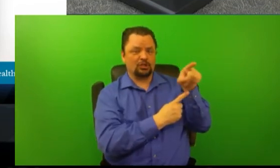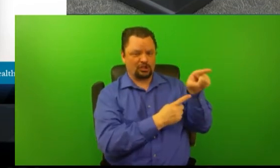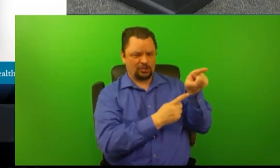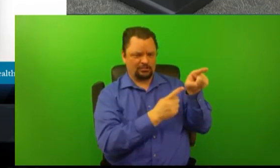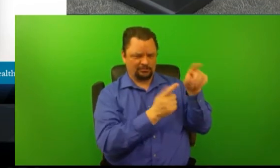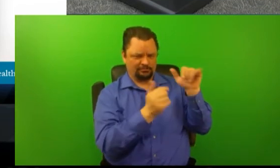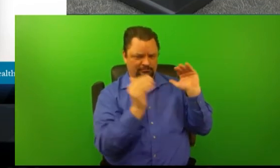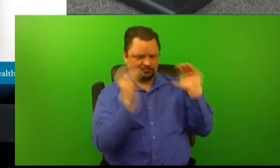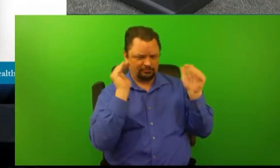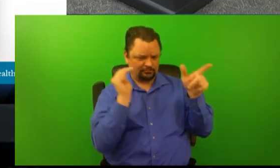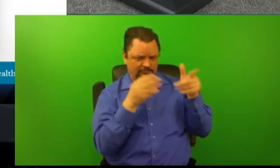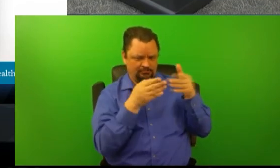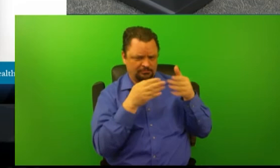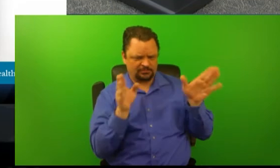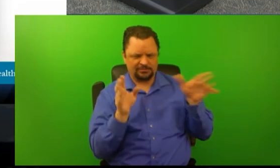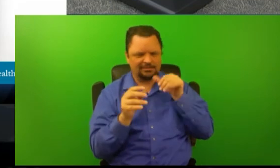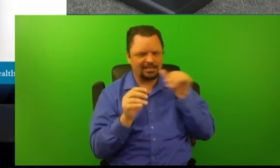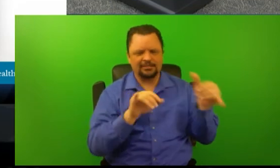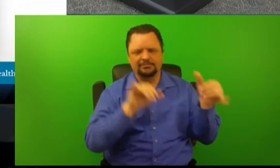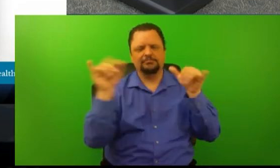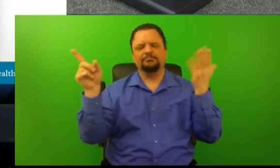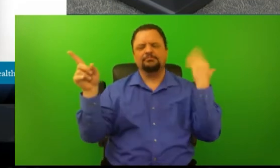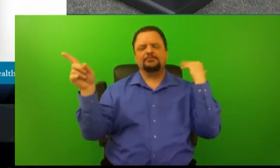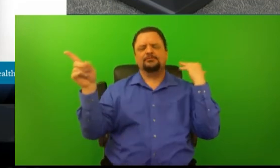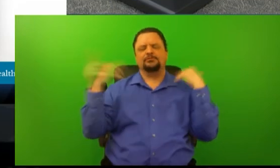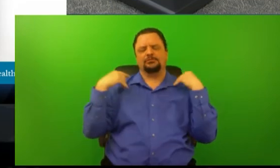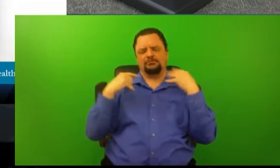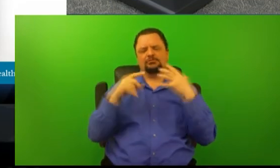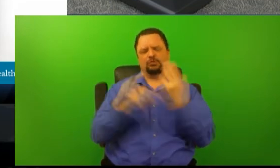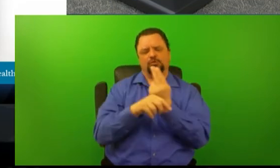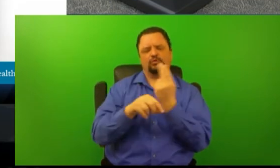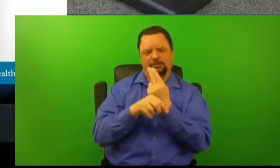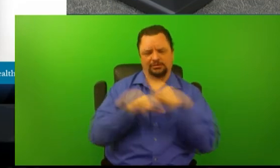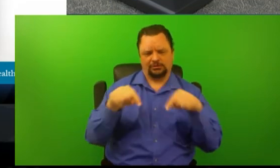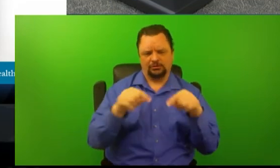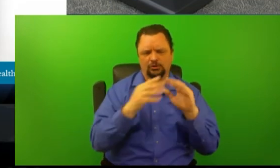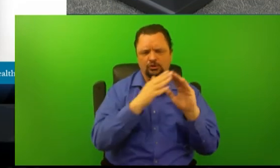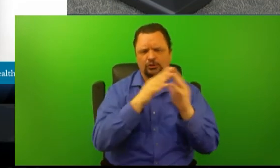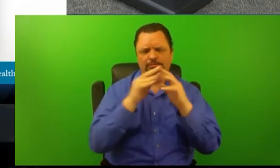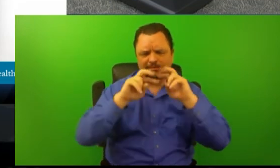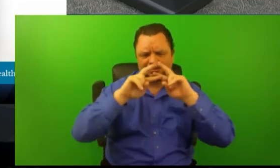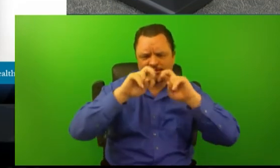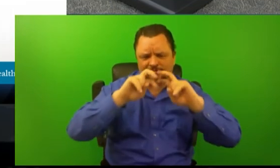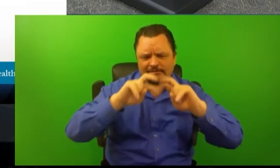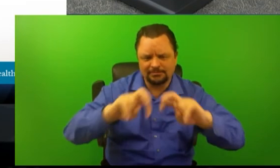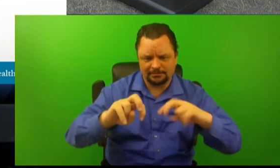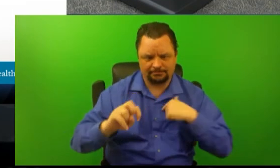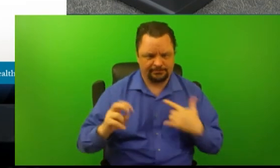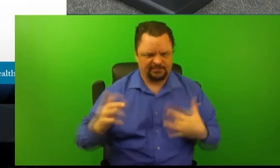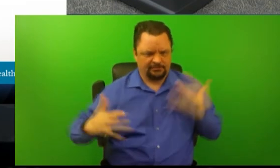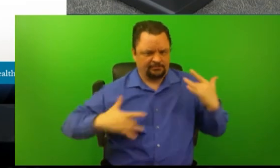very excited to be using that as part of our current process. Next slide, please.